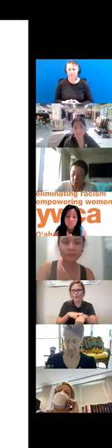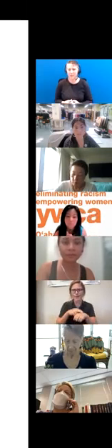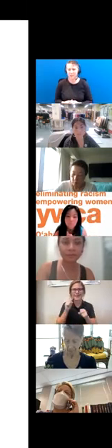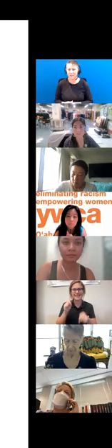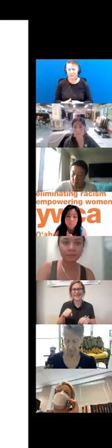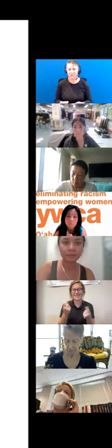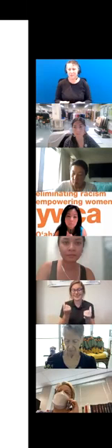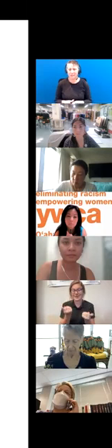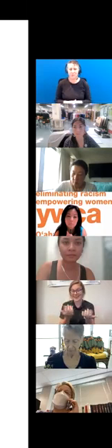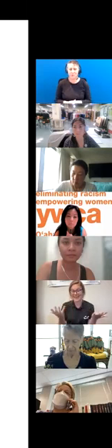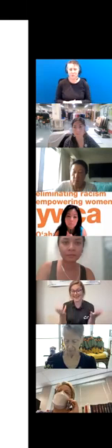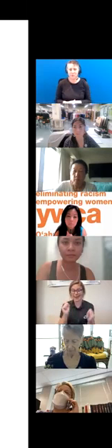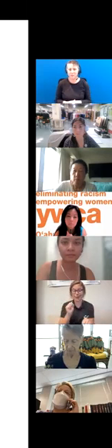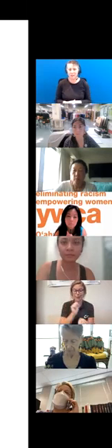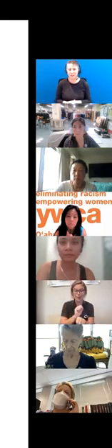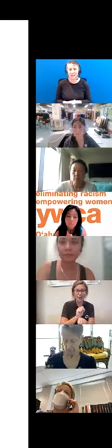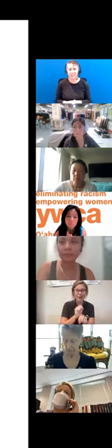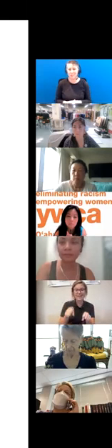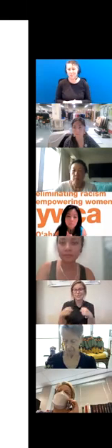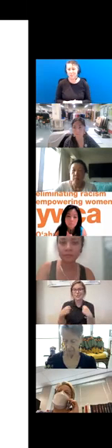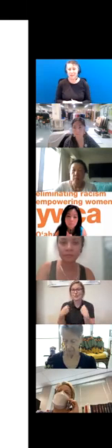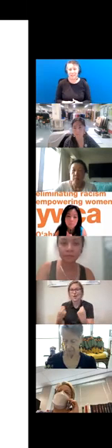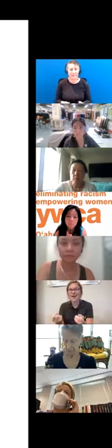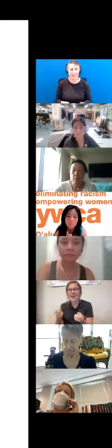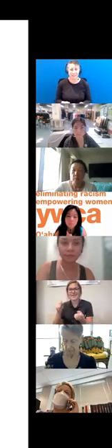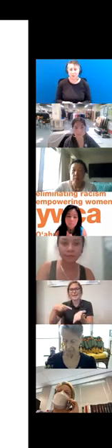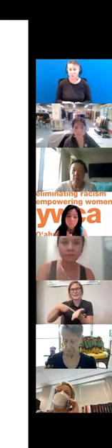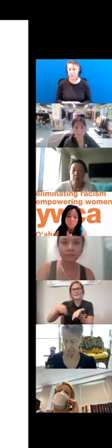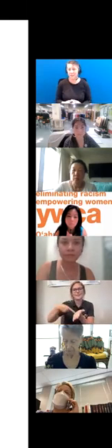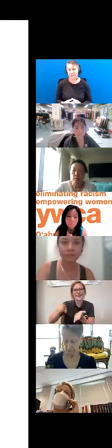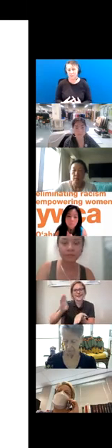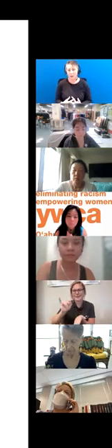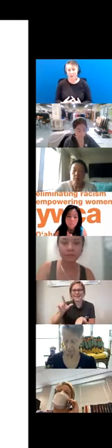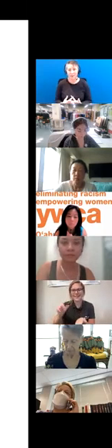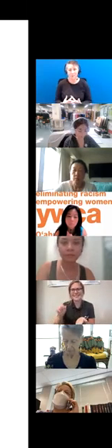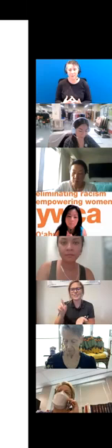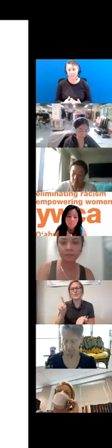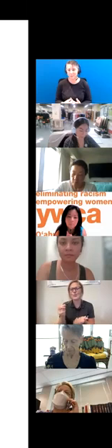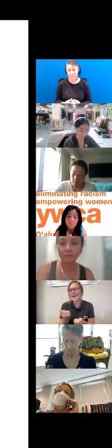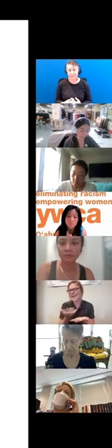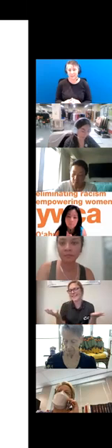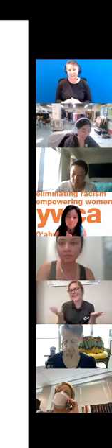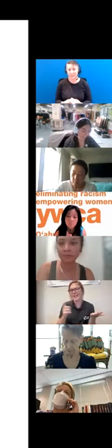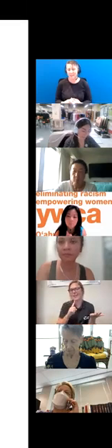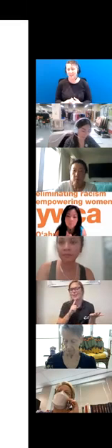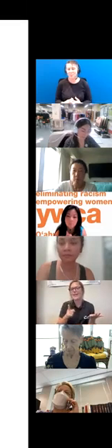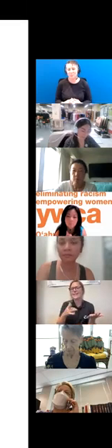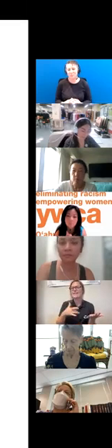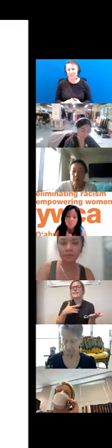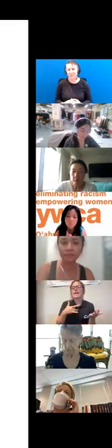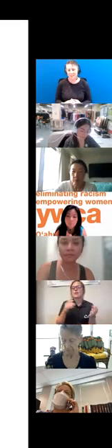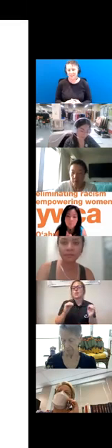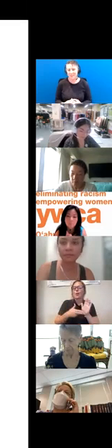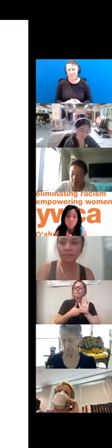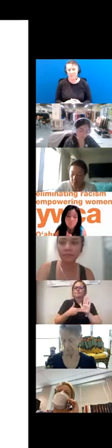They feel that they are normal. They can do anything. They can go to work, they can drive, they can pay their bills, they can just